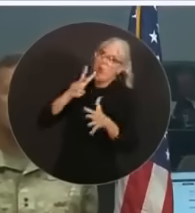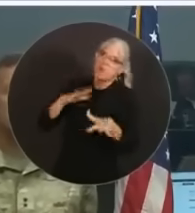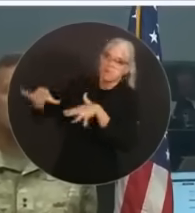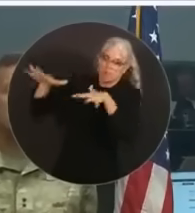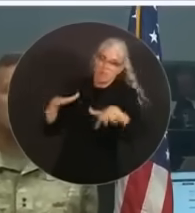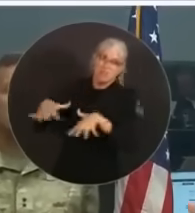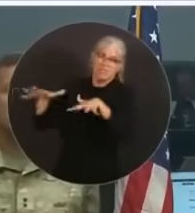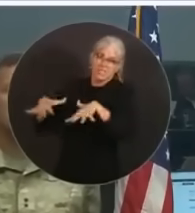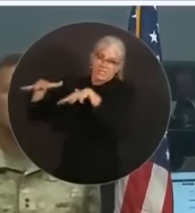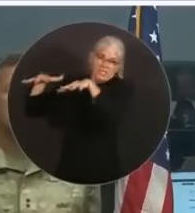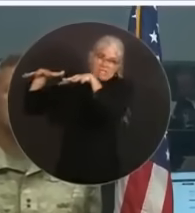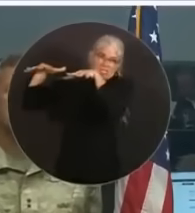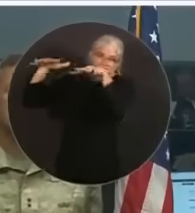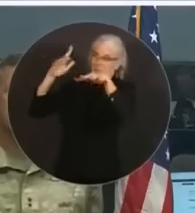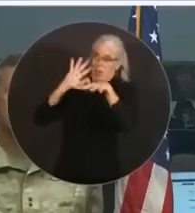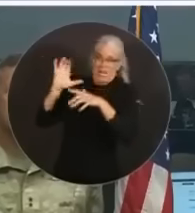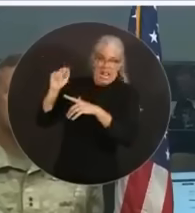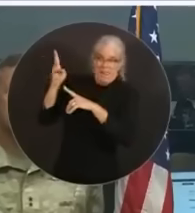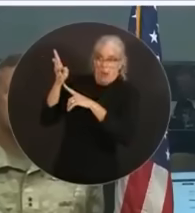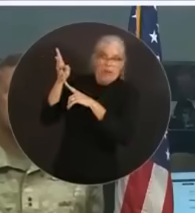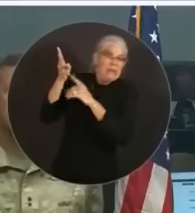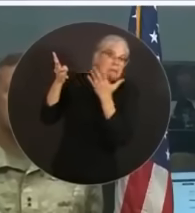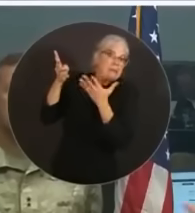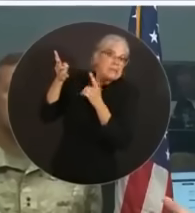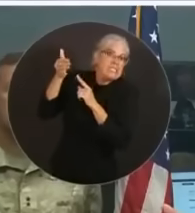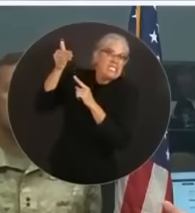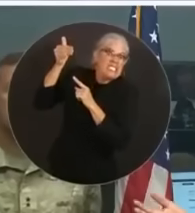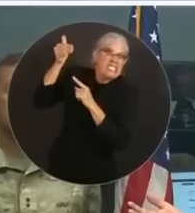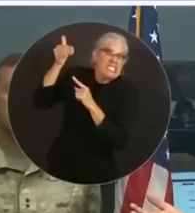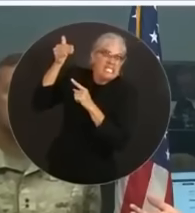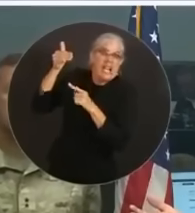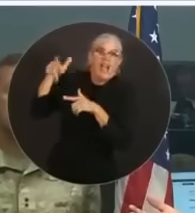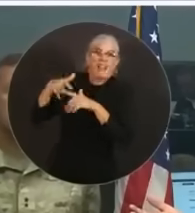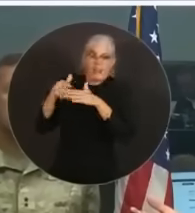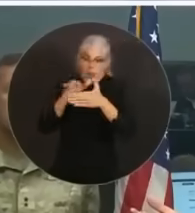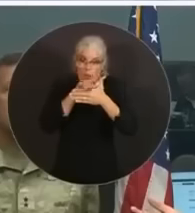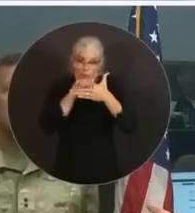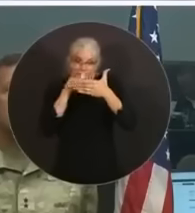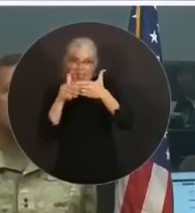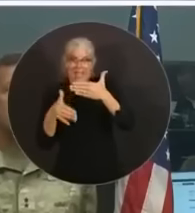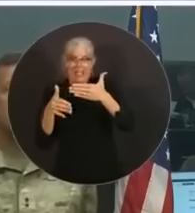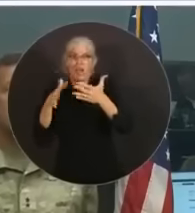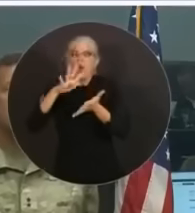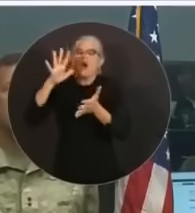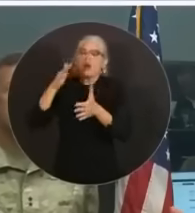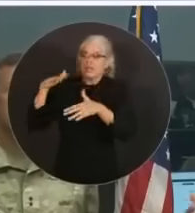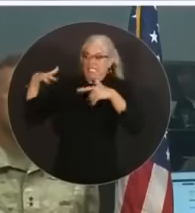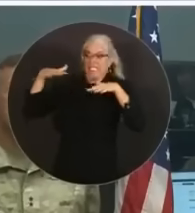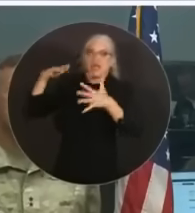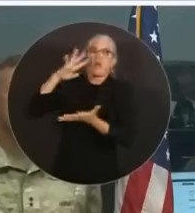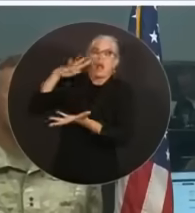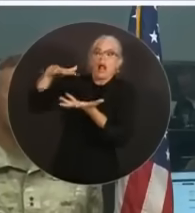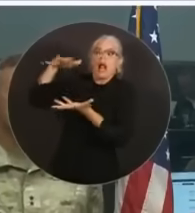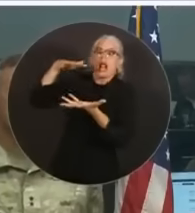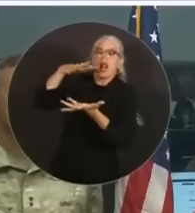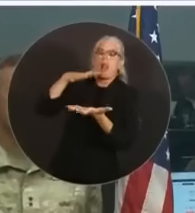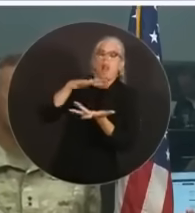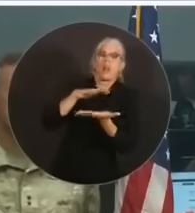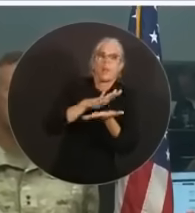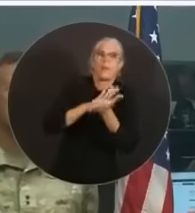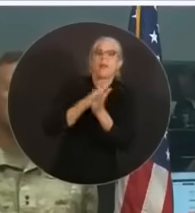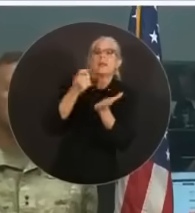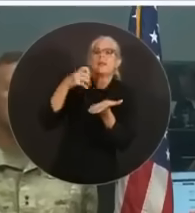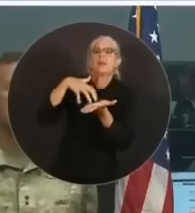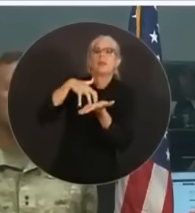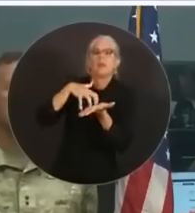then weaken. It's still going to be a strong storm. But, you know, we don't know that that's necessarily going to happen. And so this is something that's